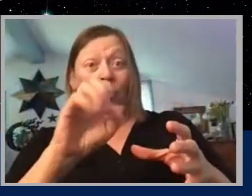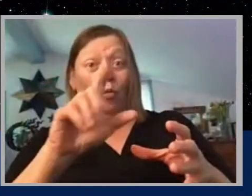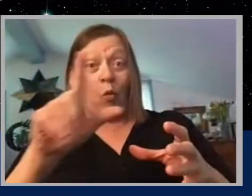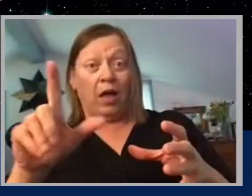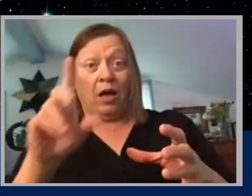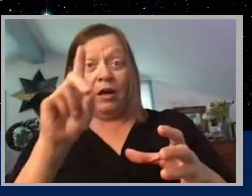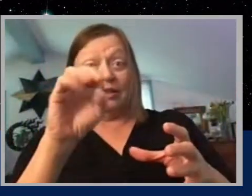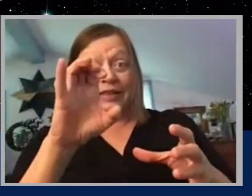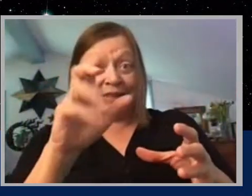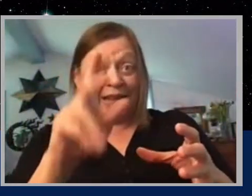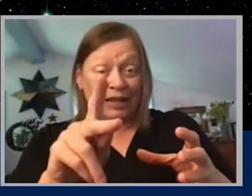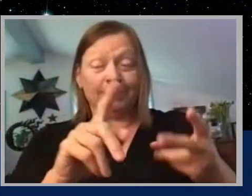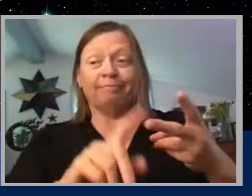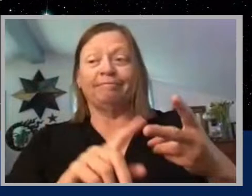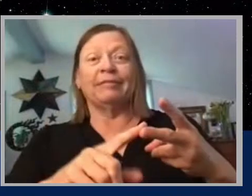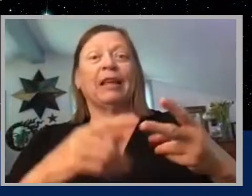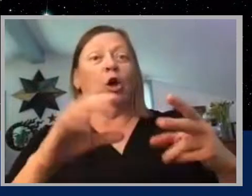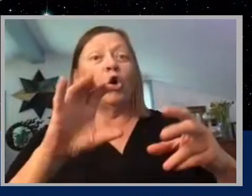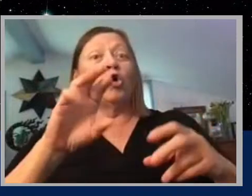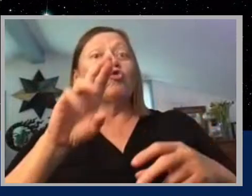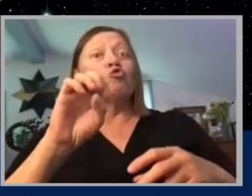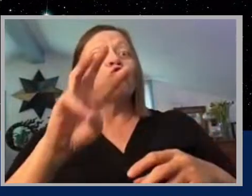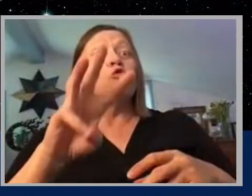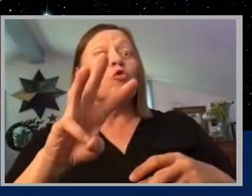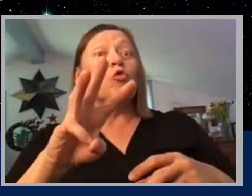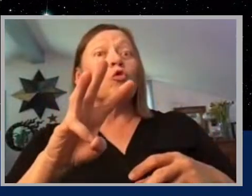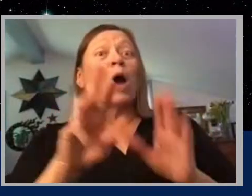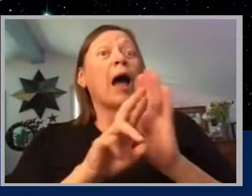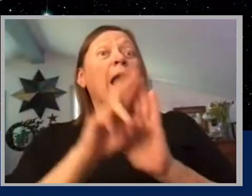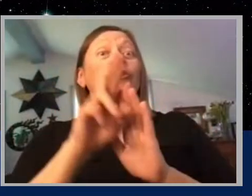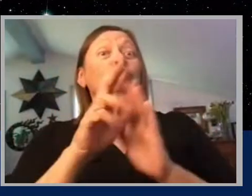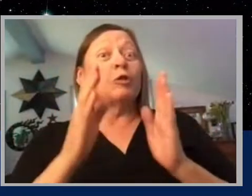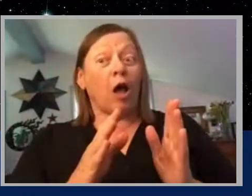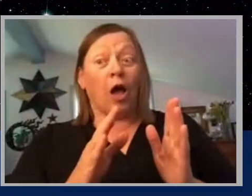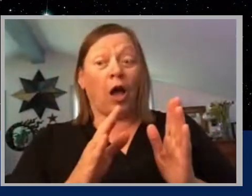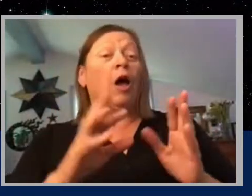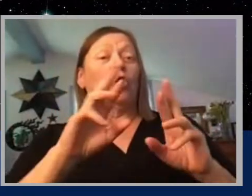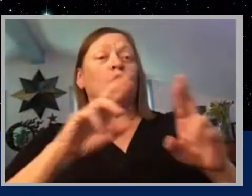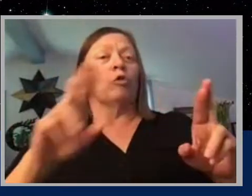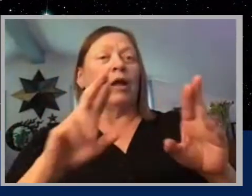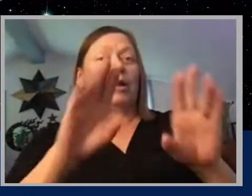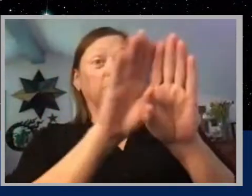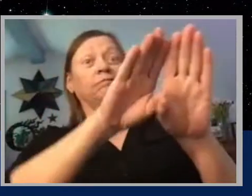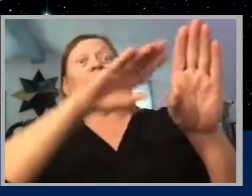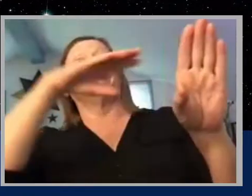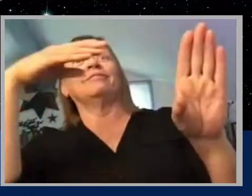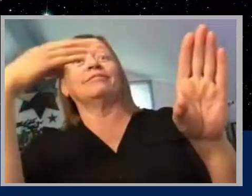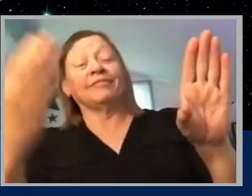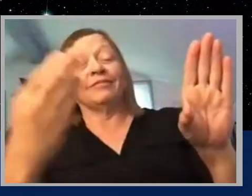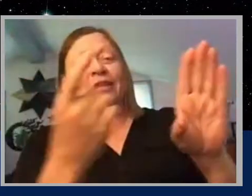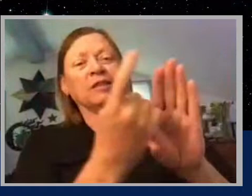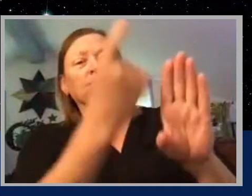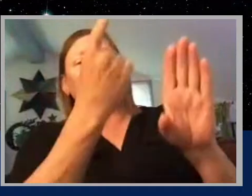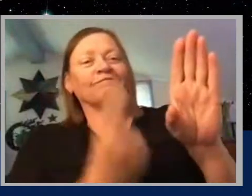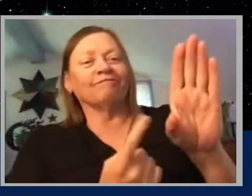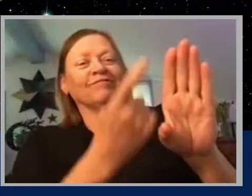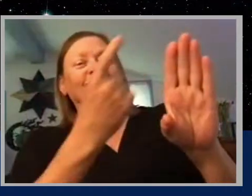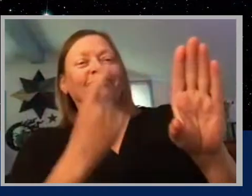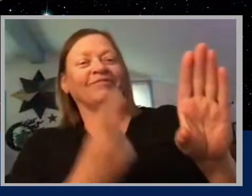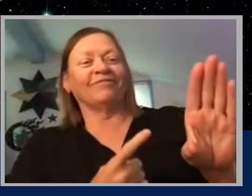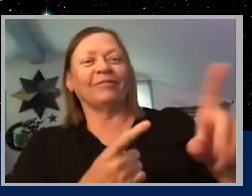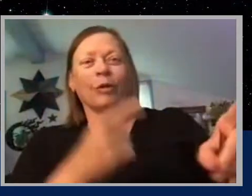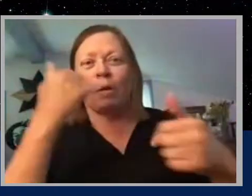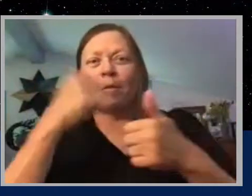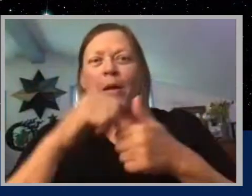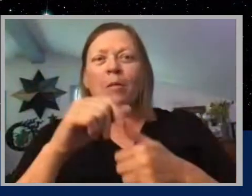the SpaceX ones, coming out, right? So I know, like, the historical photos we have at Intrepid of Scott